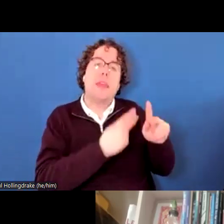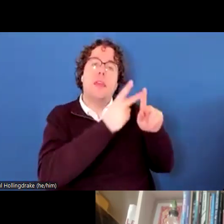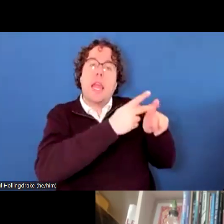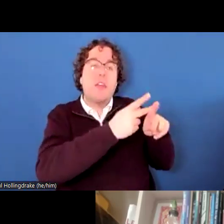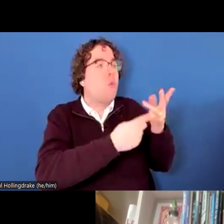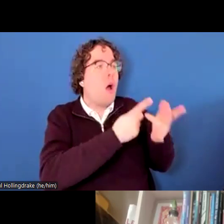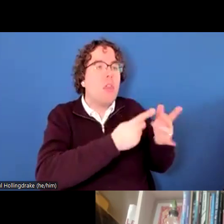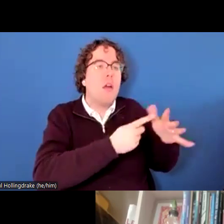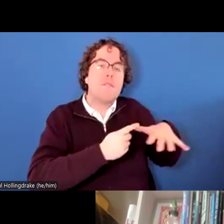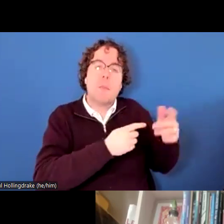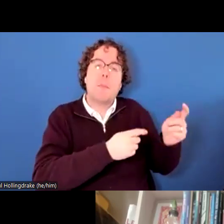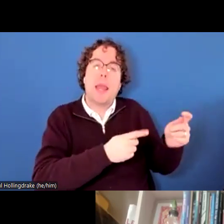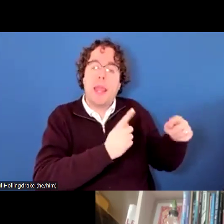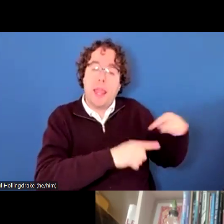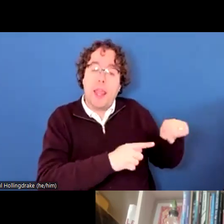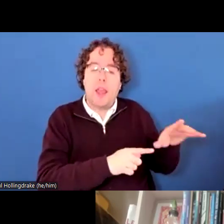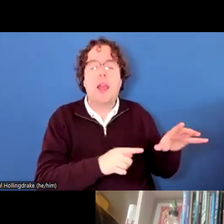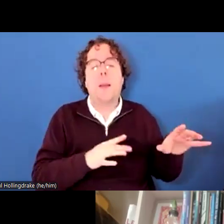of their family. As I said, there is a